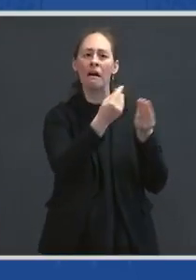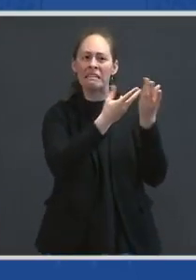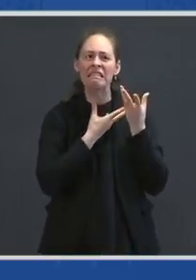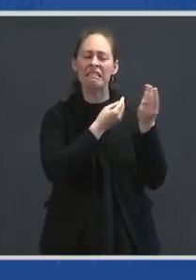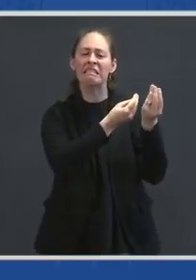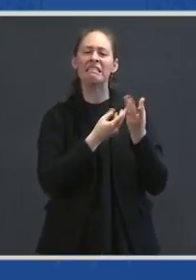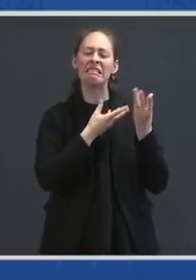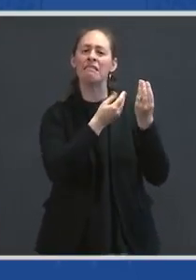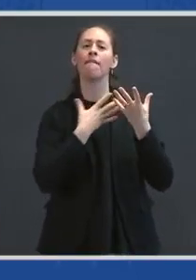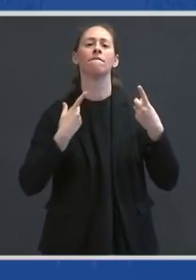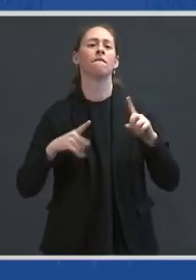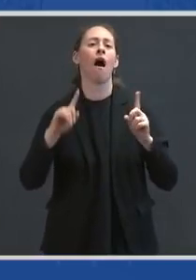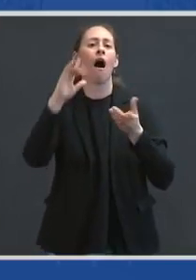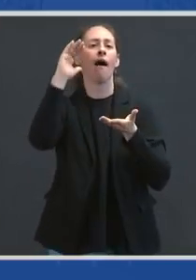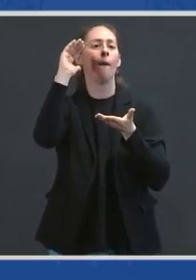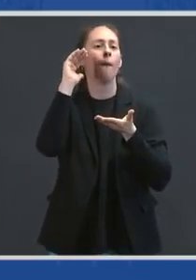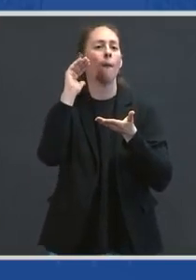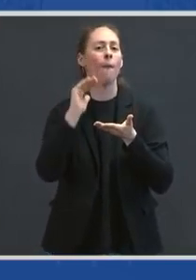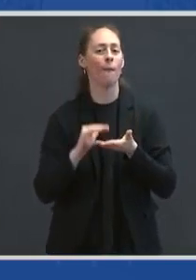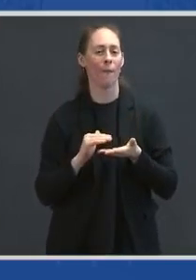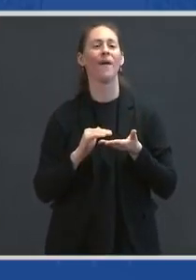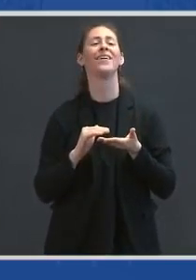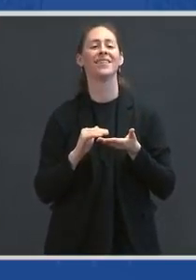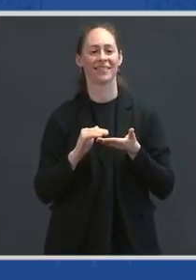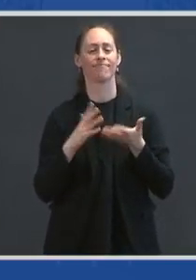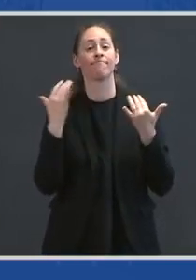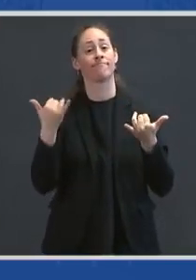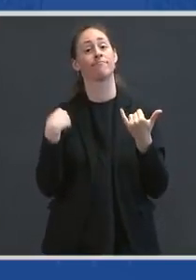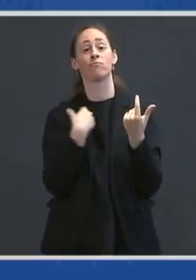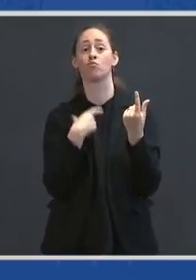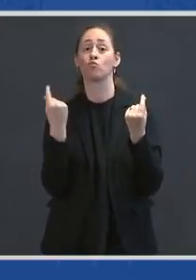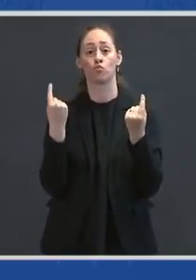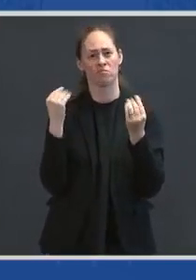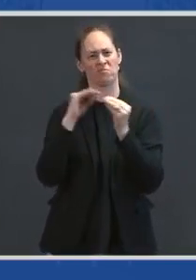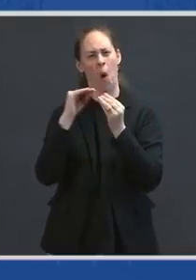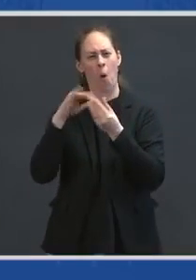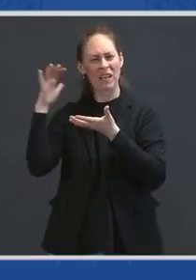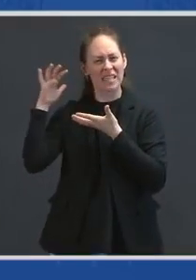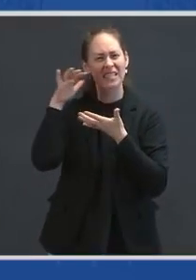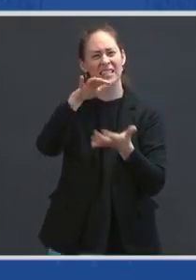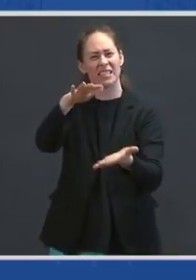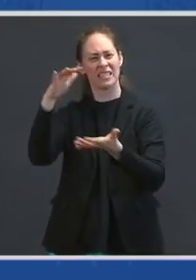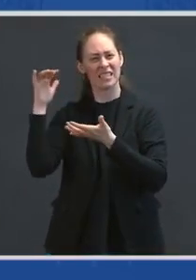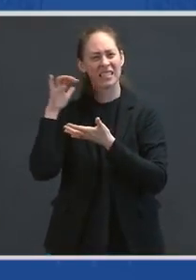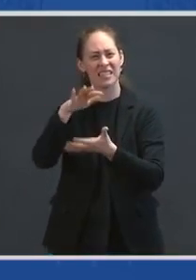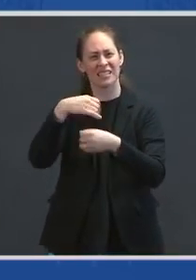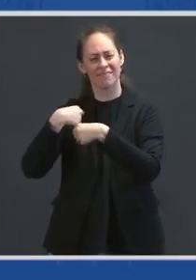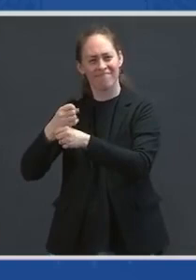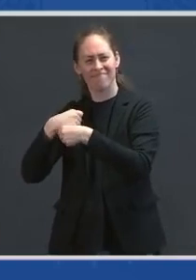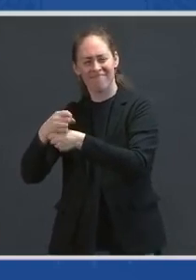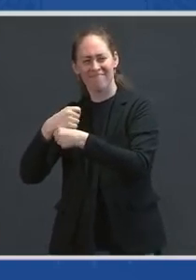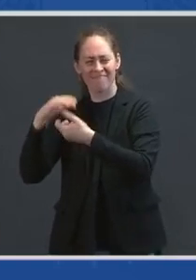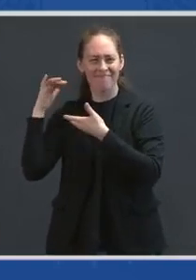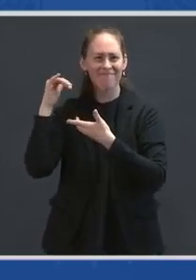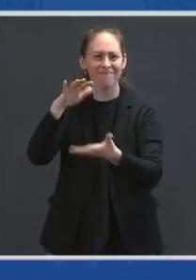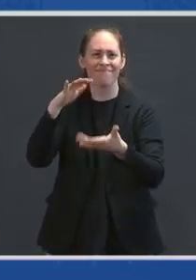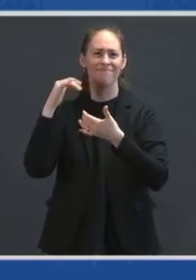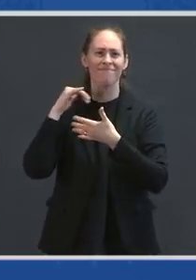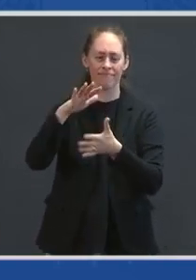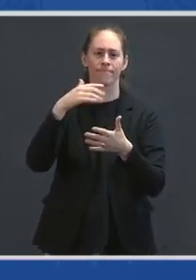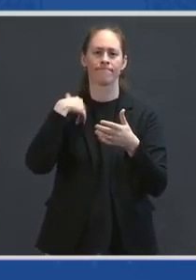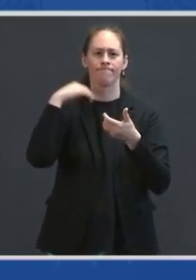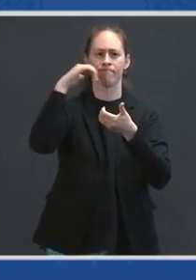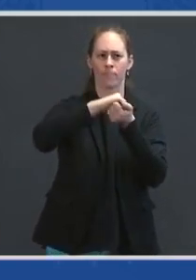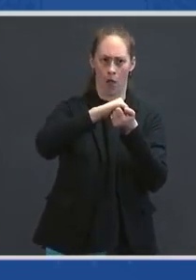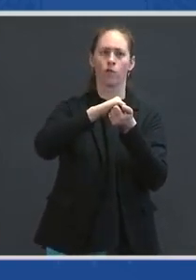the supply. My team has worked very hard with vaccine manufacturers, Pfizer and Moderna, to ensure we have